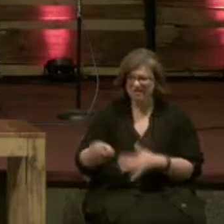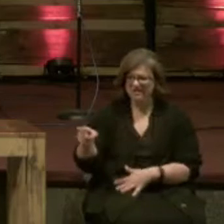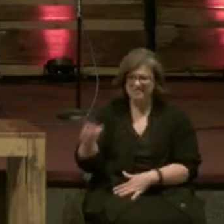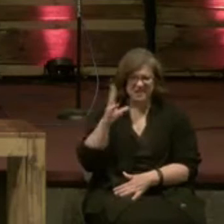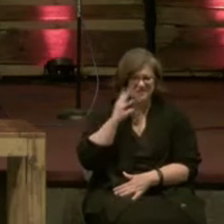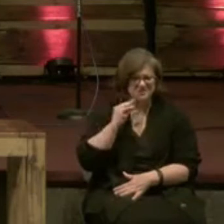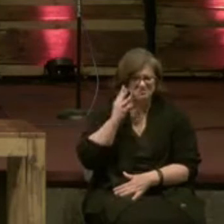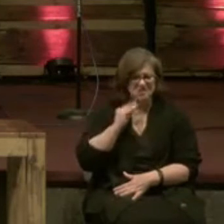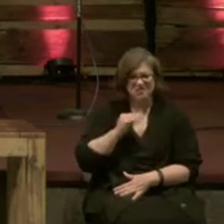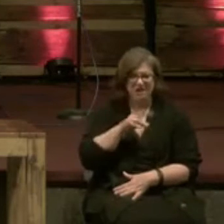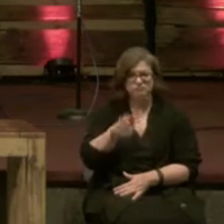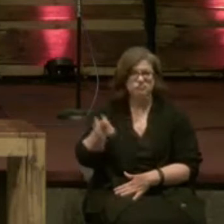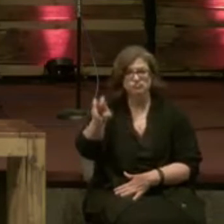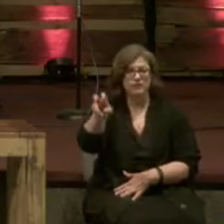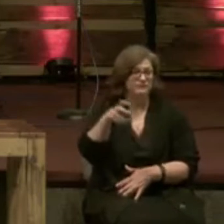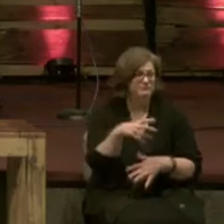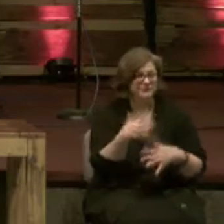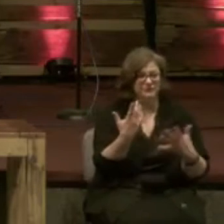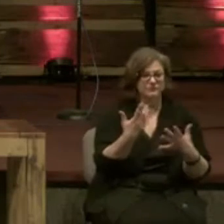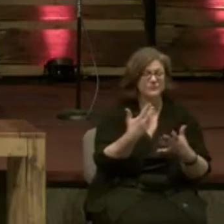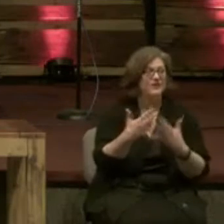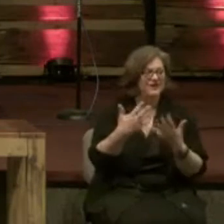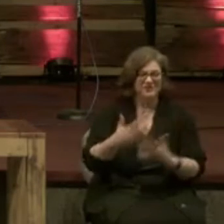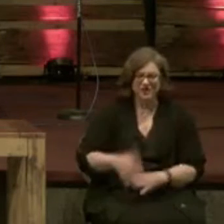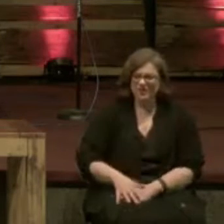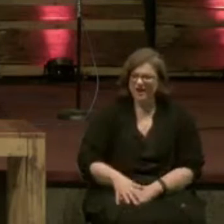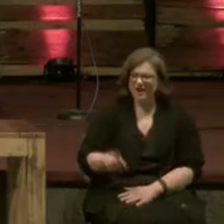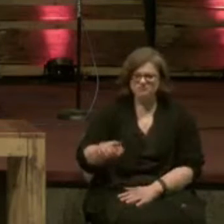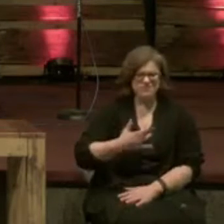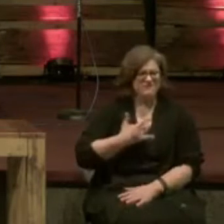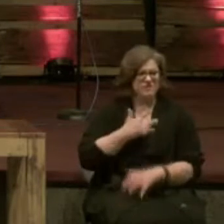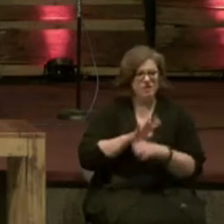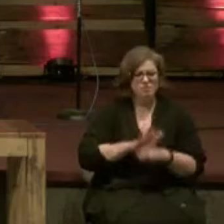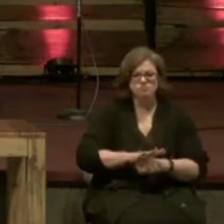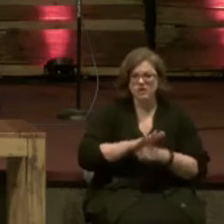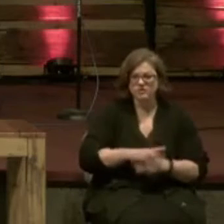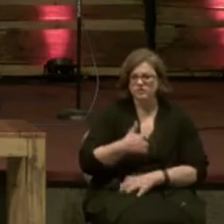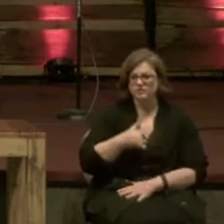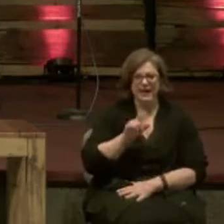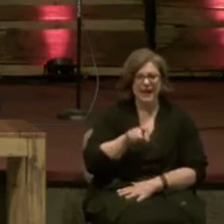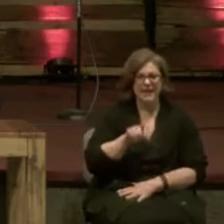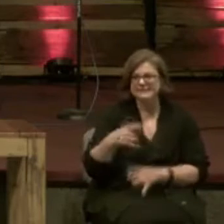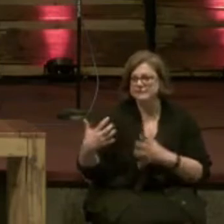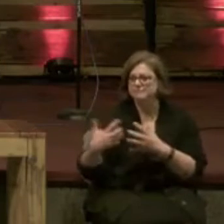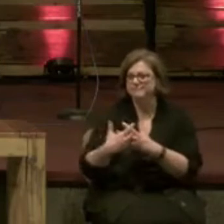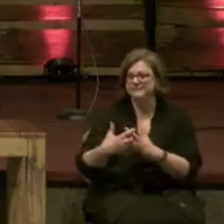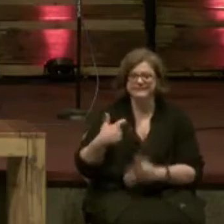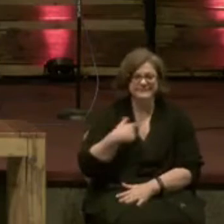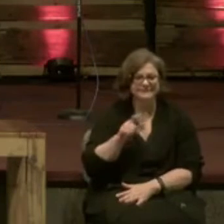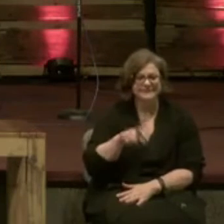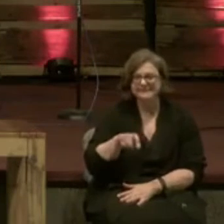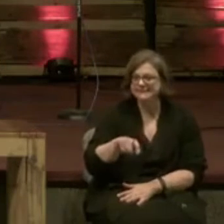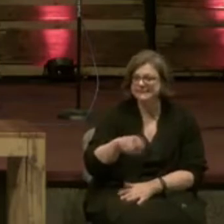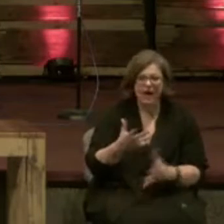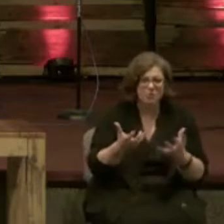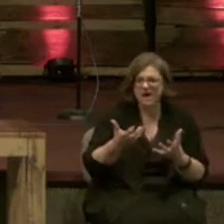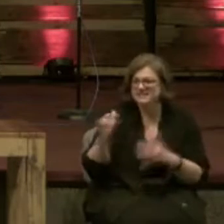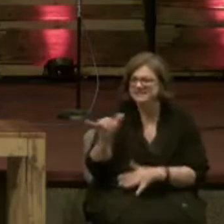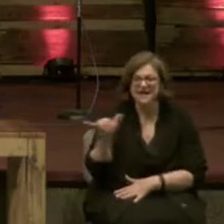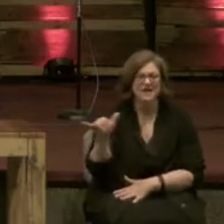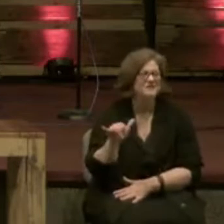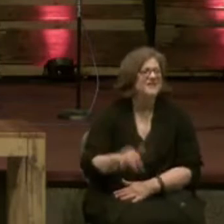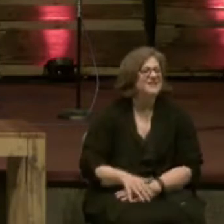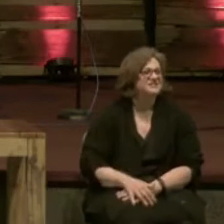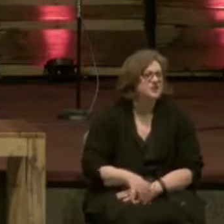less contentment and more pressure to fill our lives with items and experiences and activities. And so